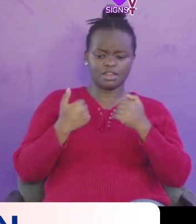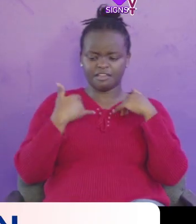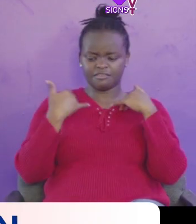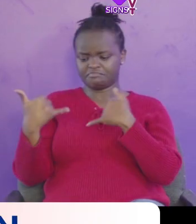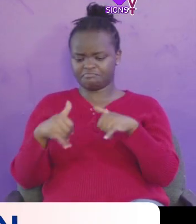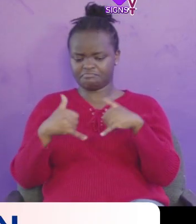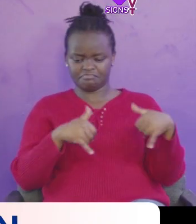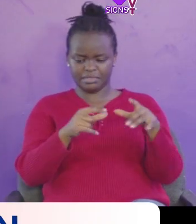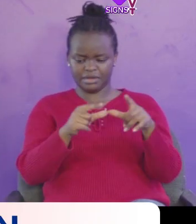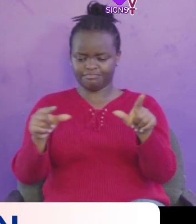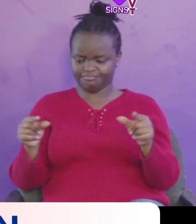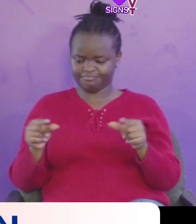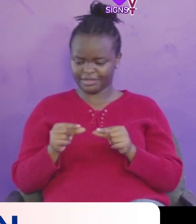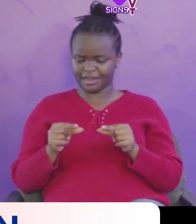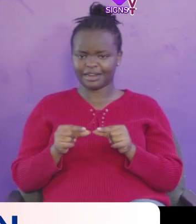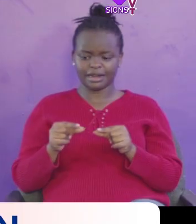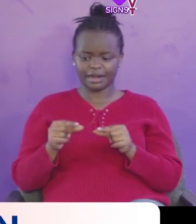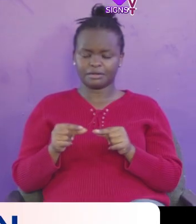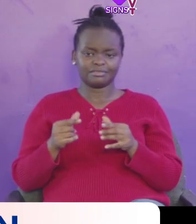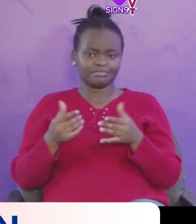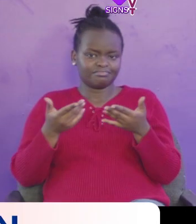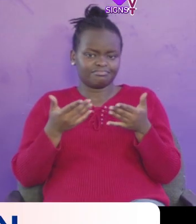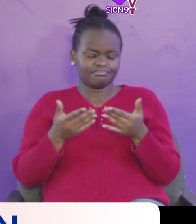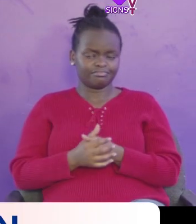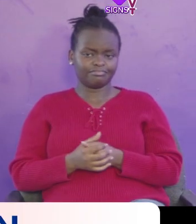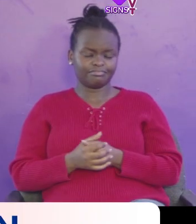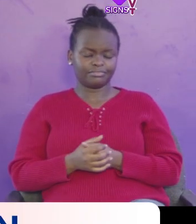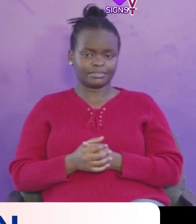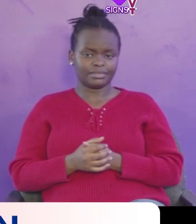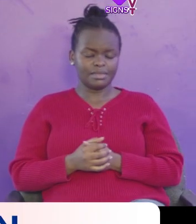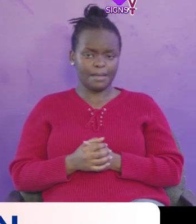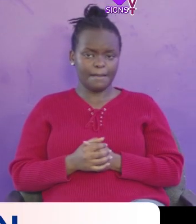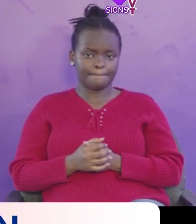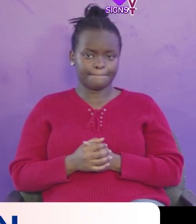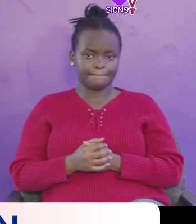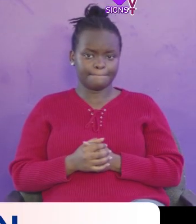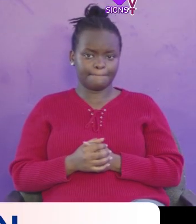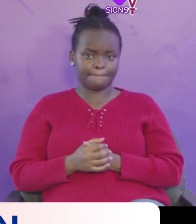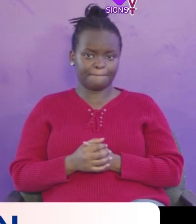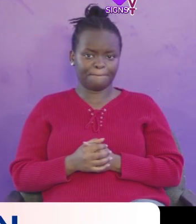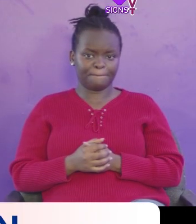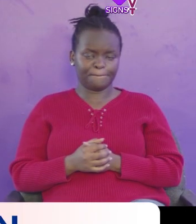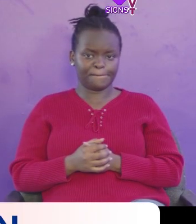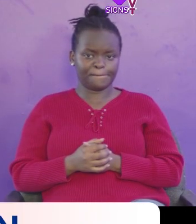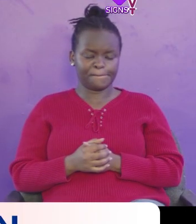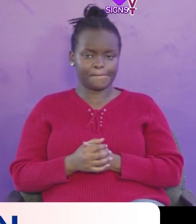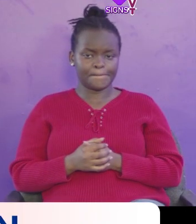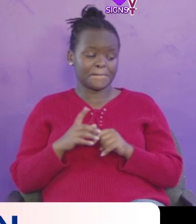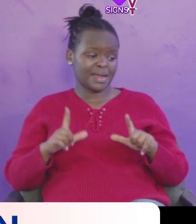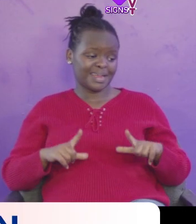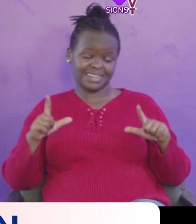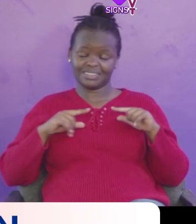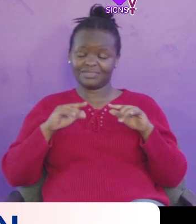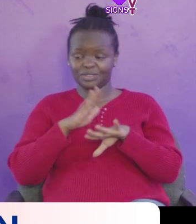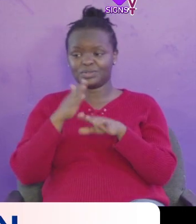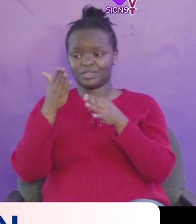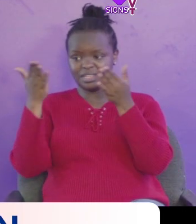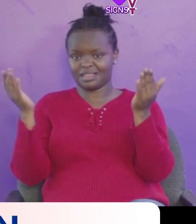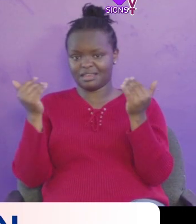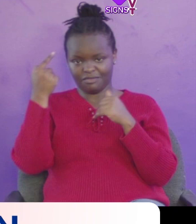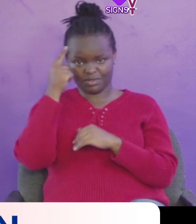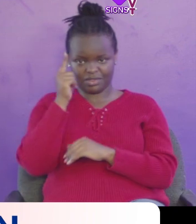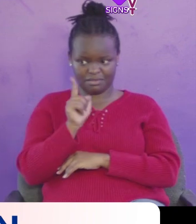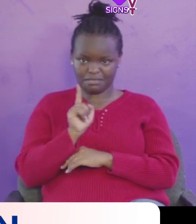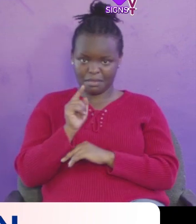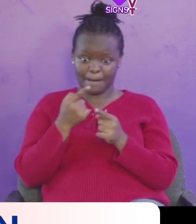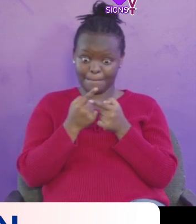unquote. It's 10 bob actually per day or something. To them, life is good there for them.